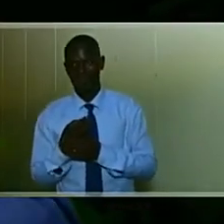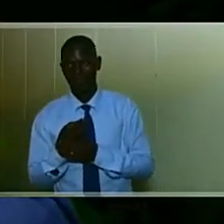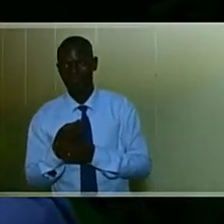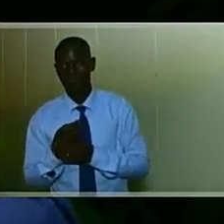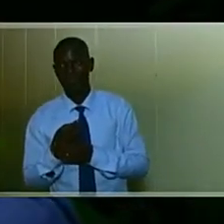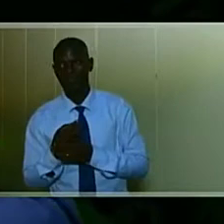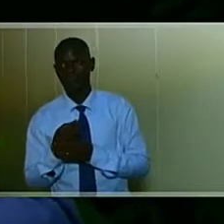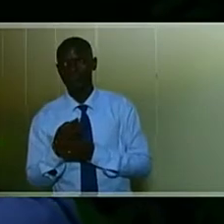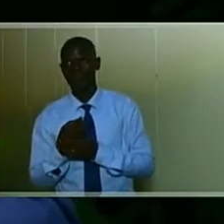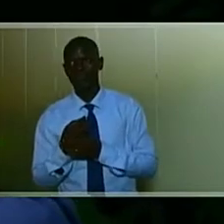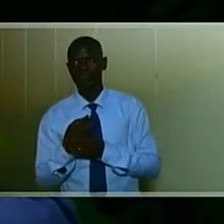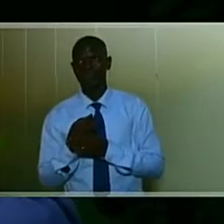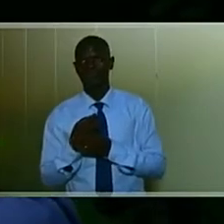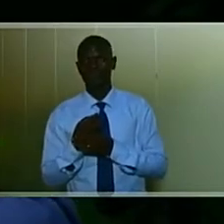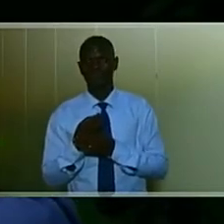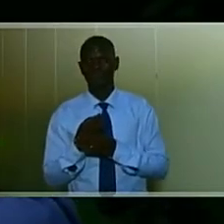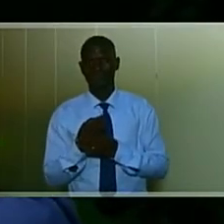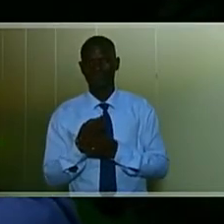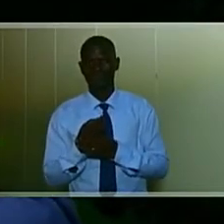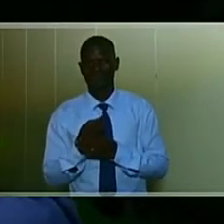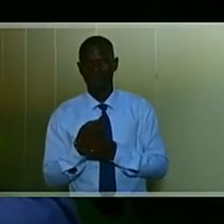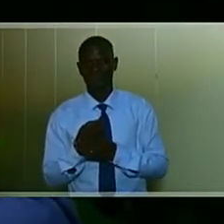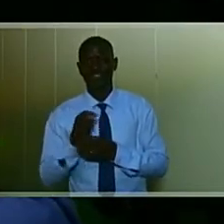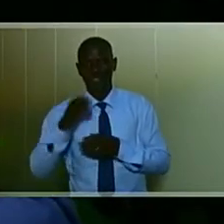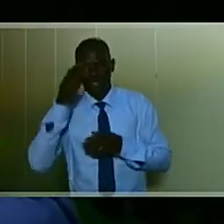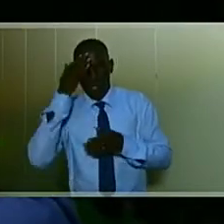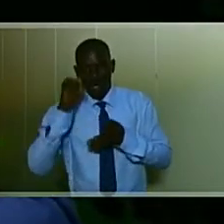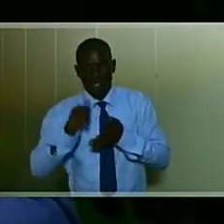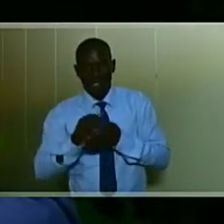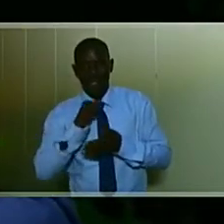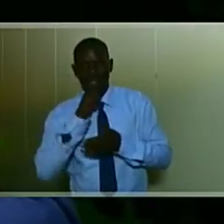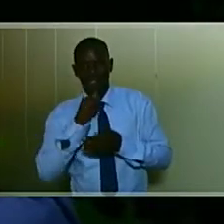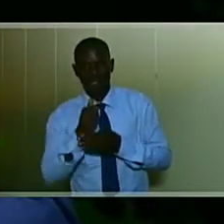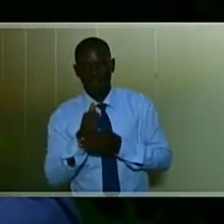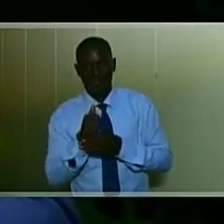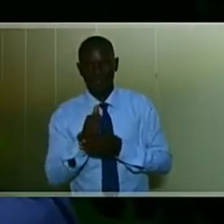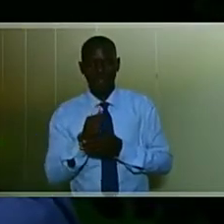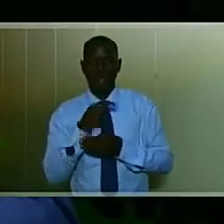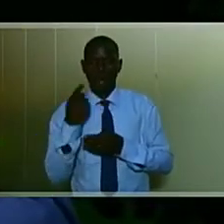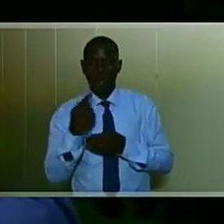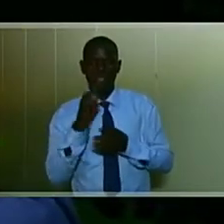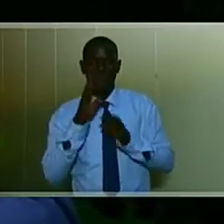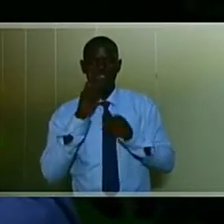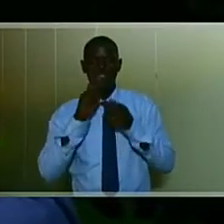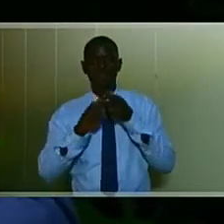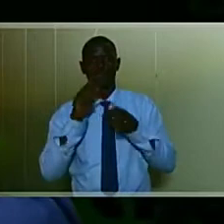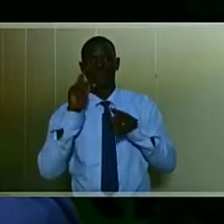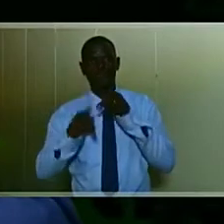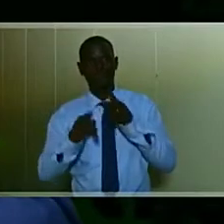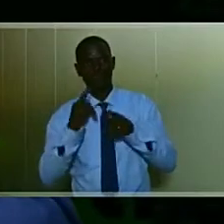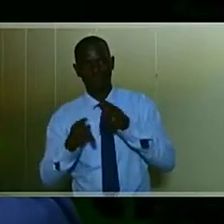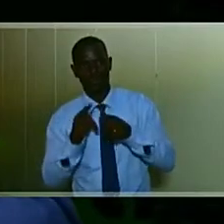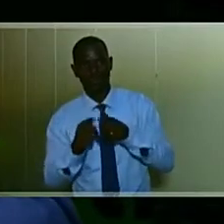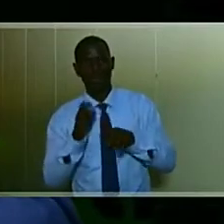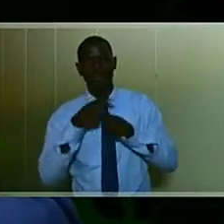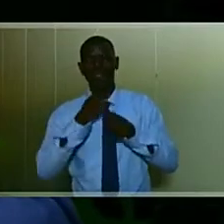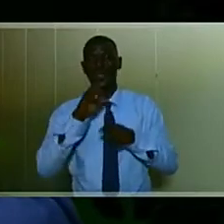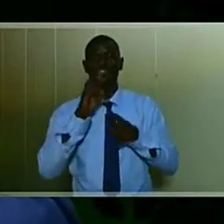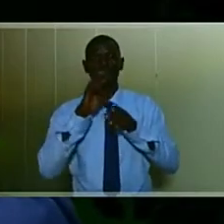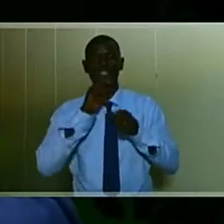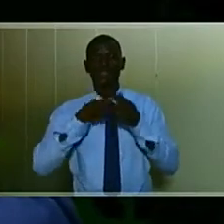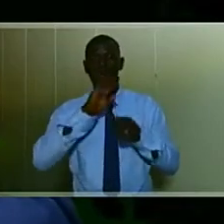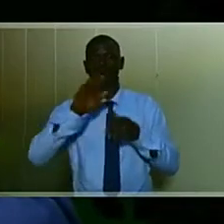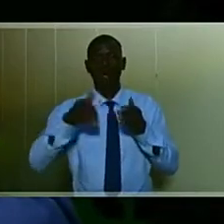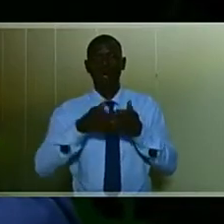point, and of course you know, that you're not only speaking to people in this room, you're speaking to the entire nation because